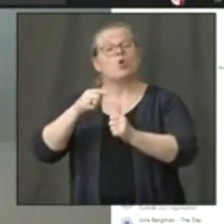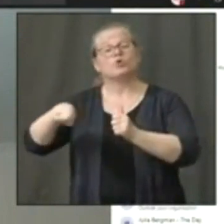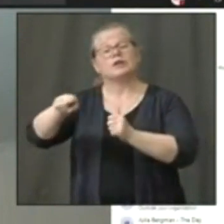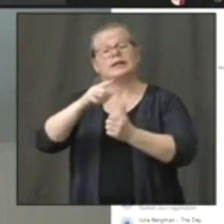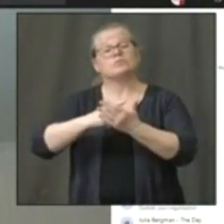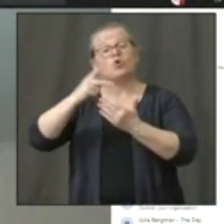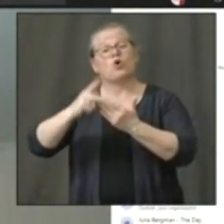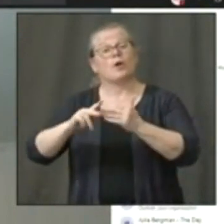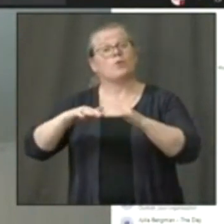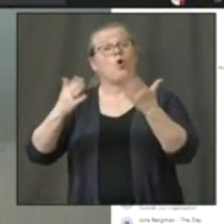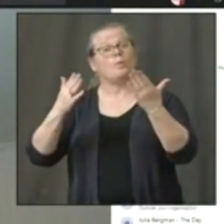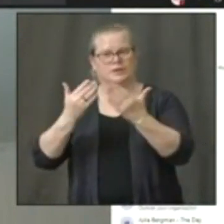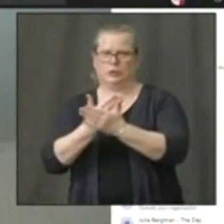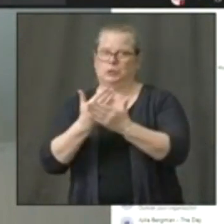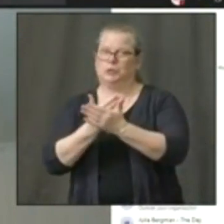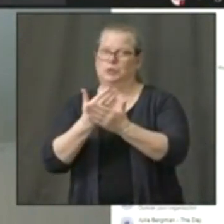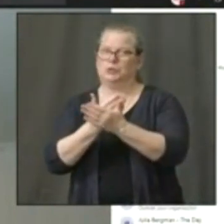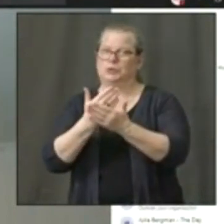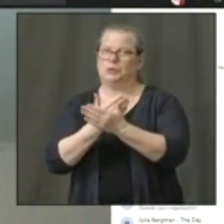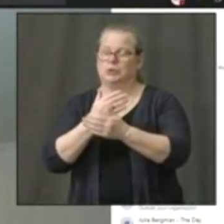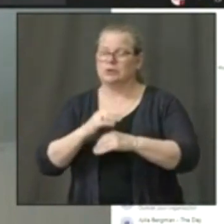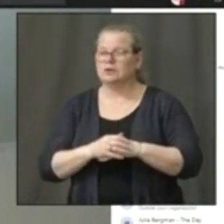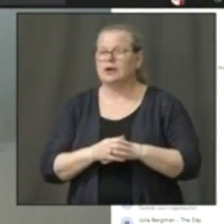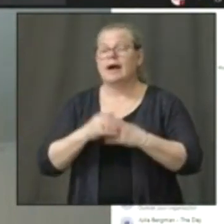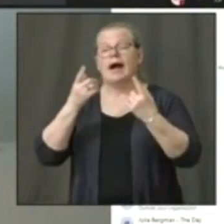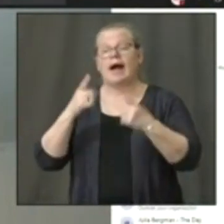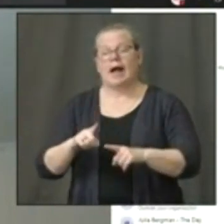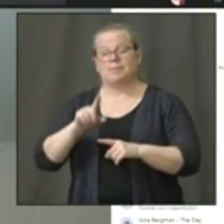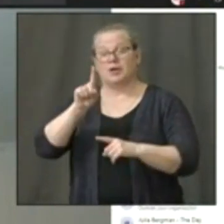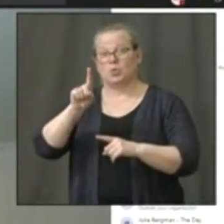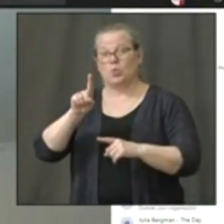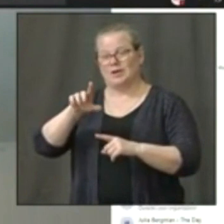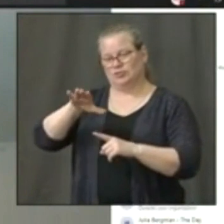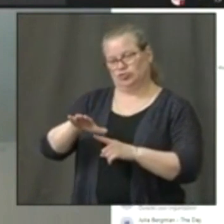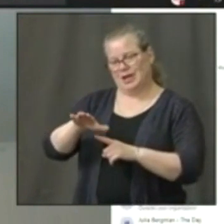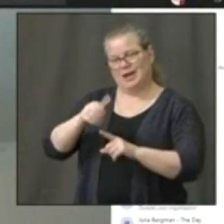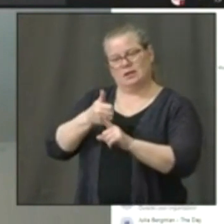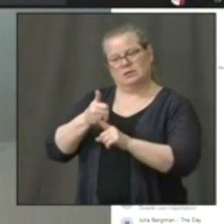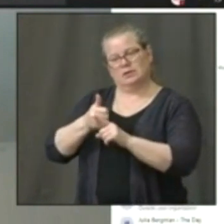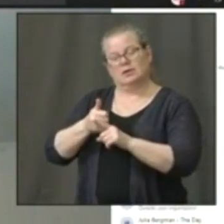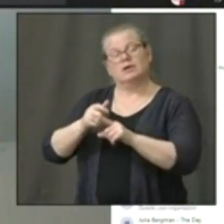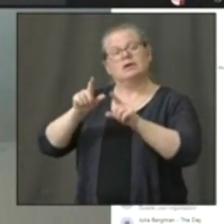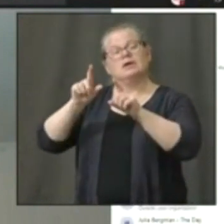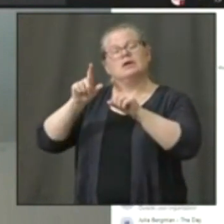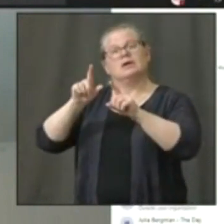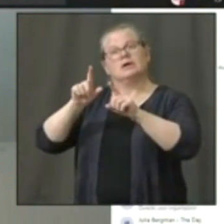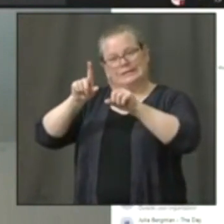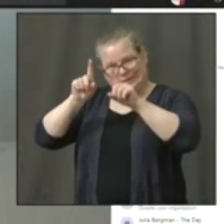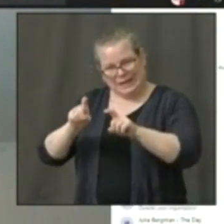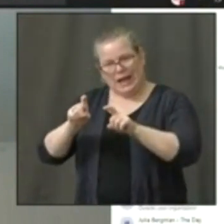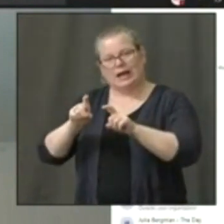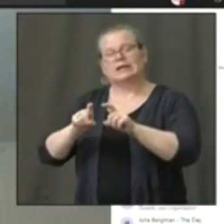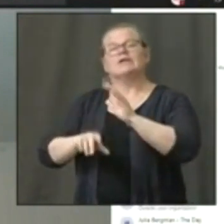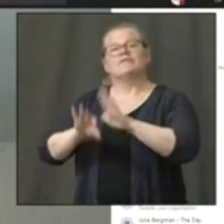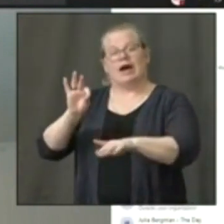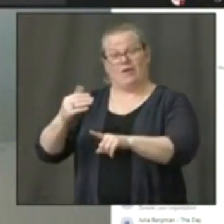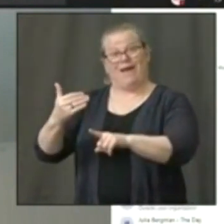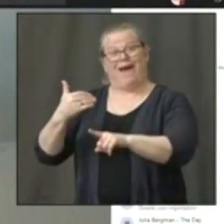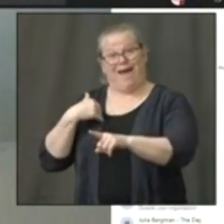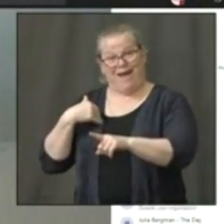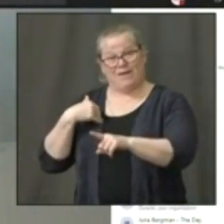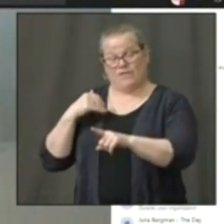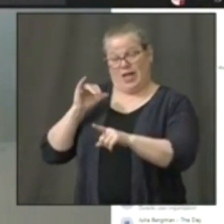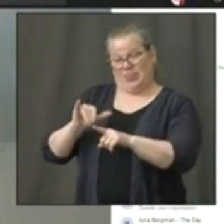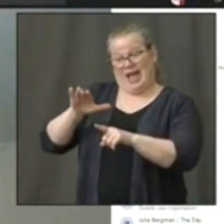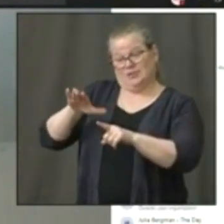open. We did have one case of a child testing positive, but they tested positive before they started and did not expose